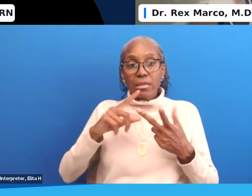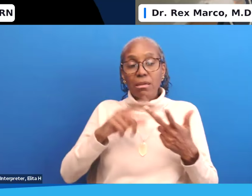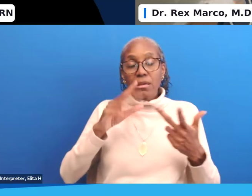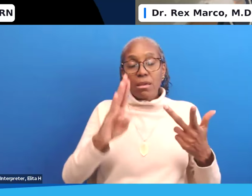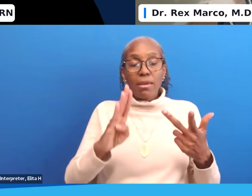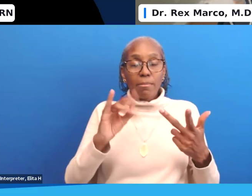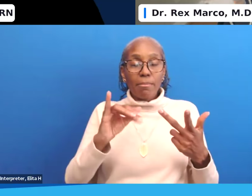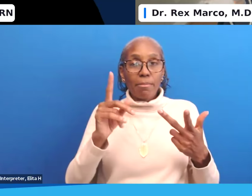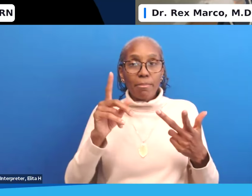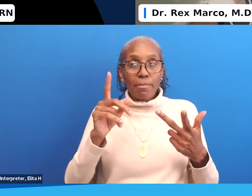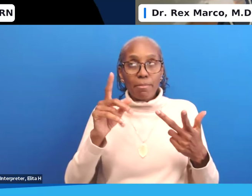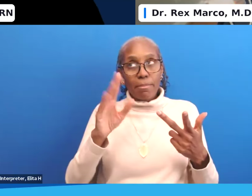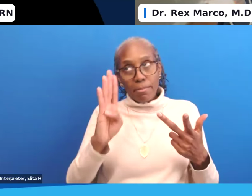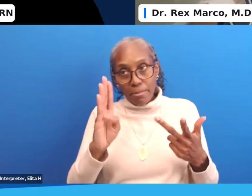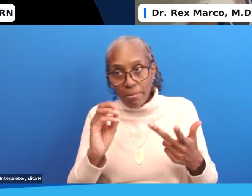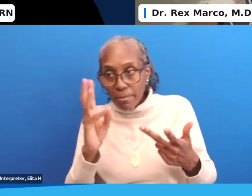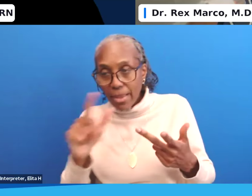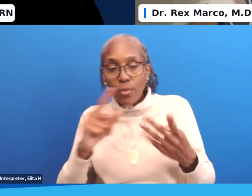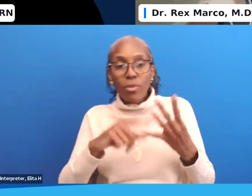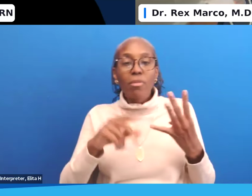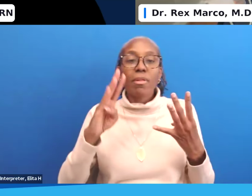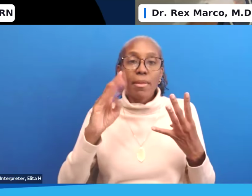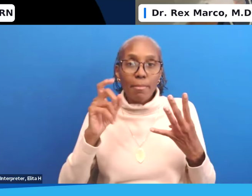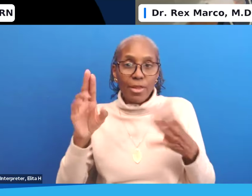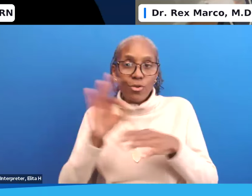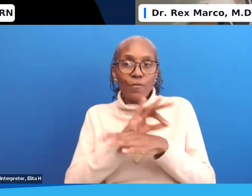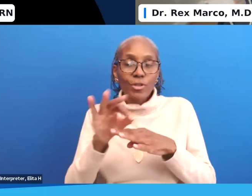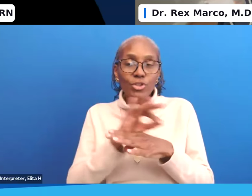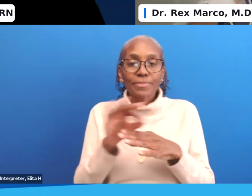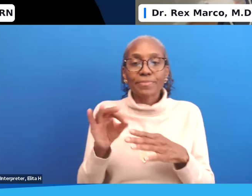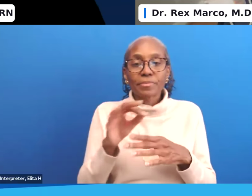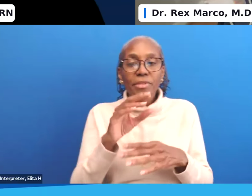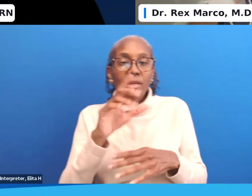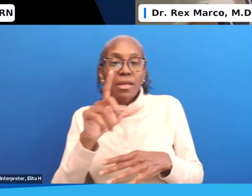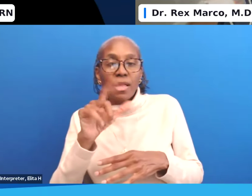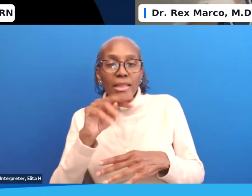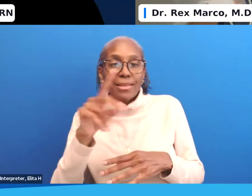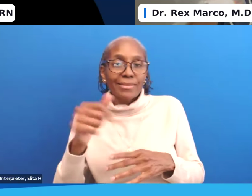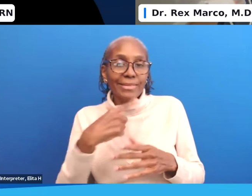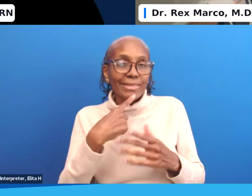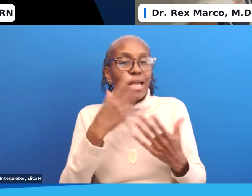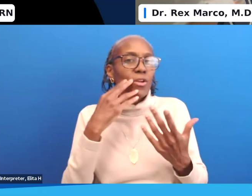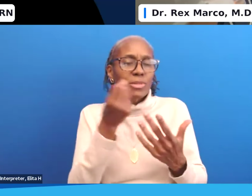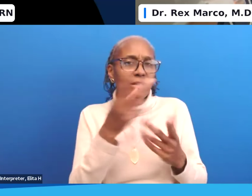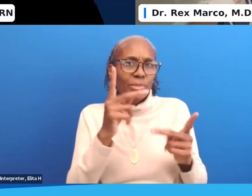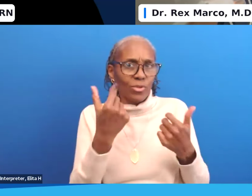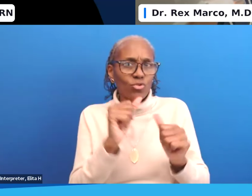function. But we don't know that. Well, I know a couple of people who have tried it in that regard in